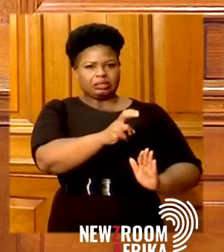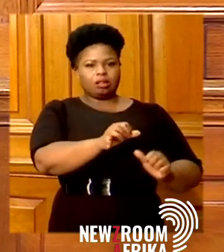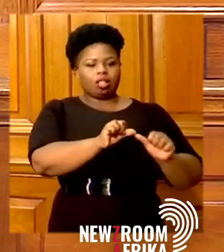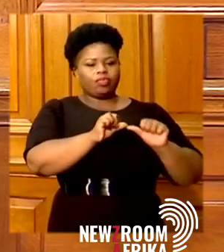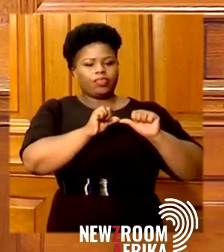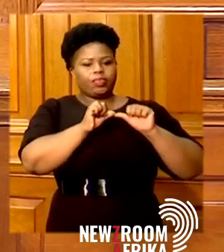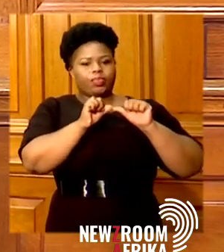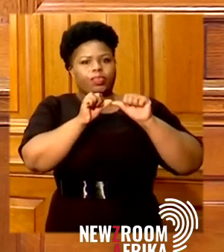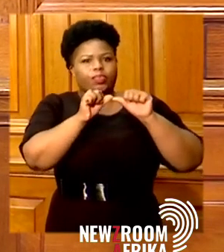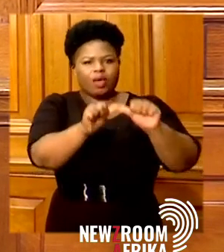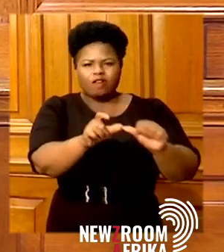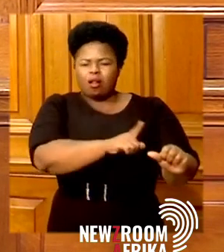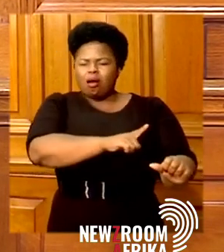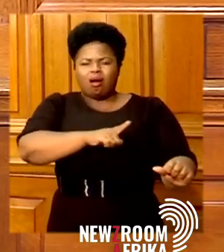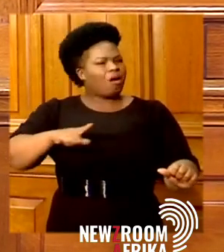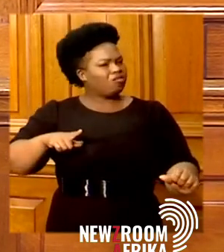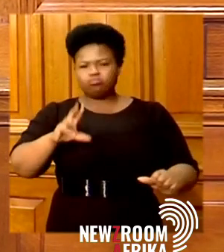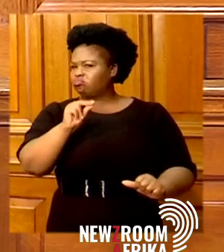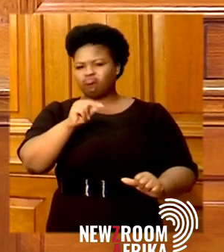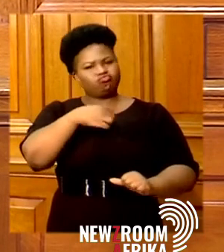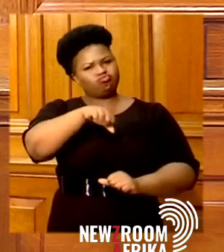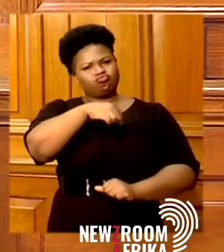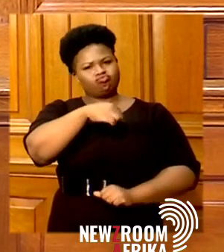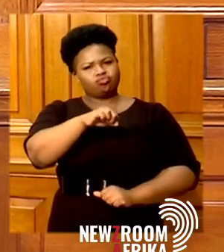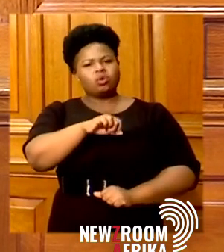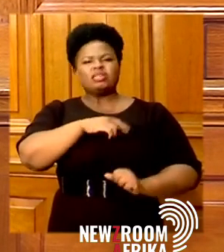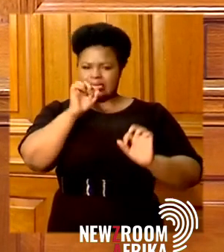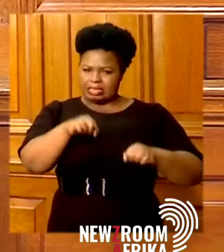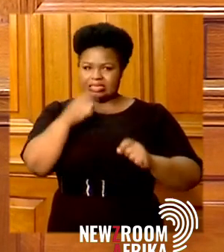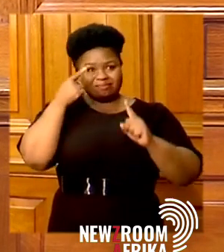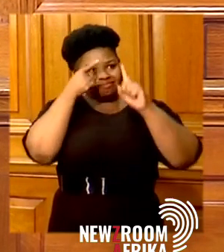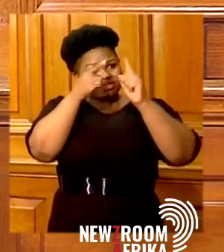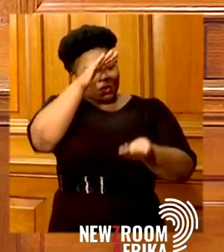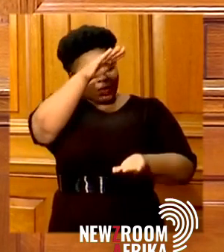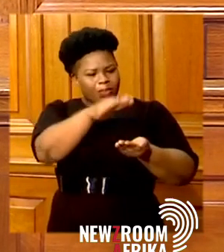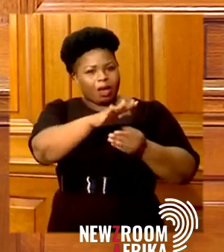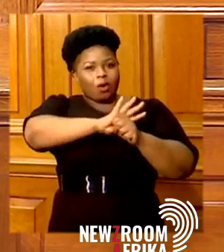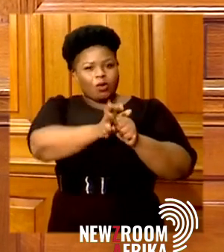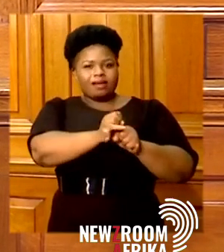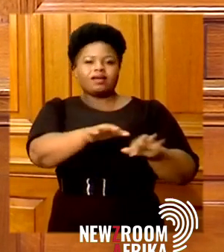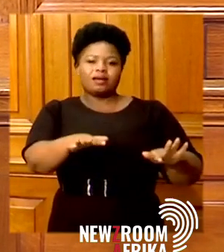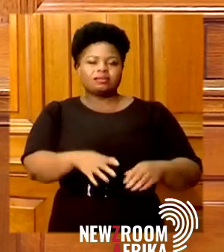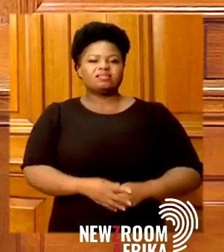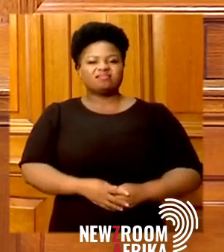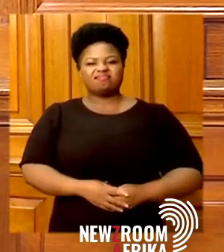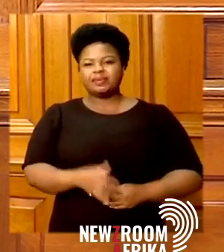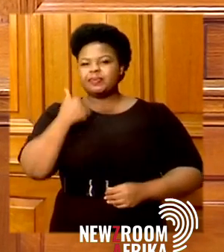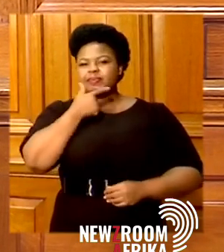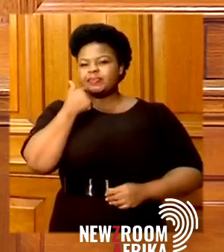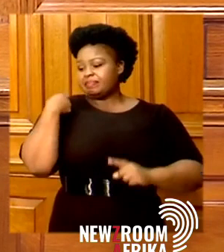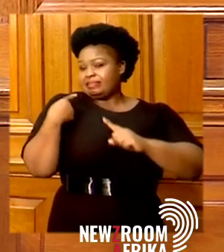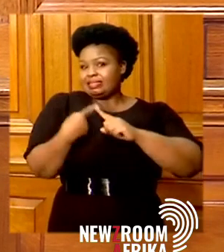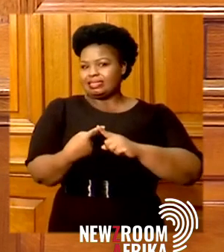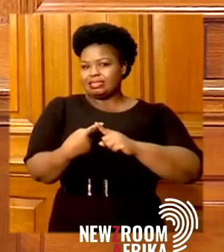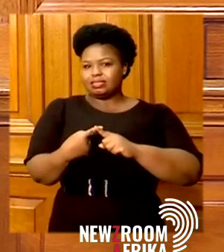is absolutely necessary to contain the disease. Due to the decline in infections,